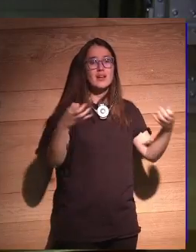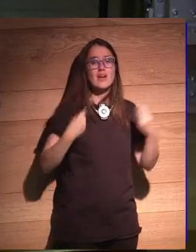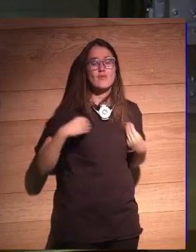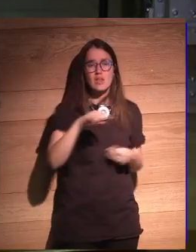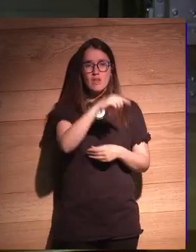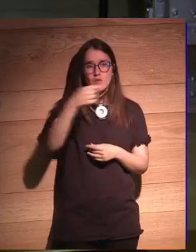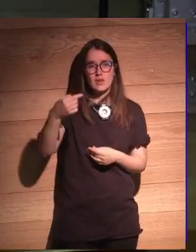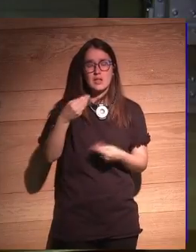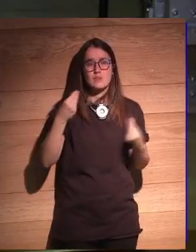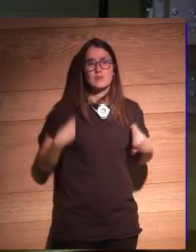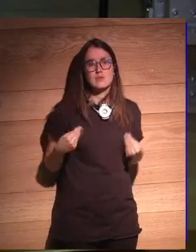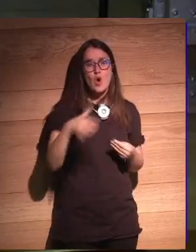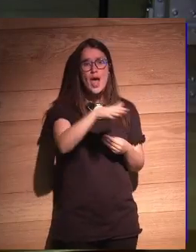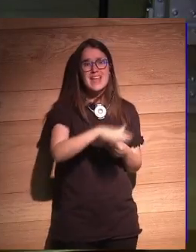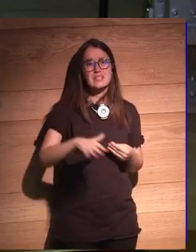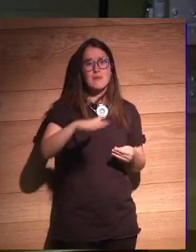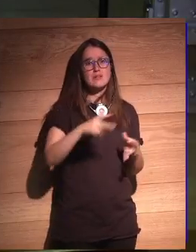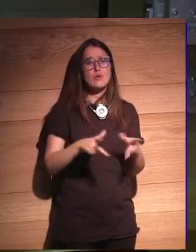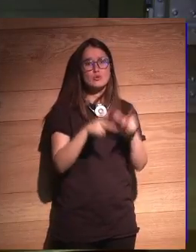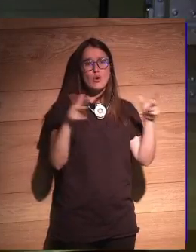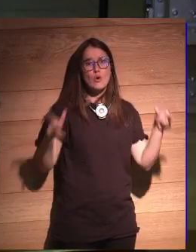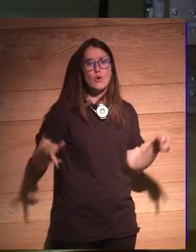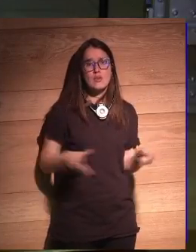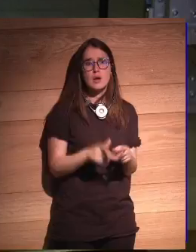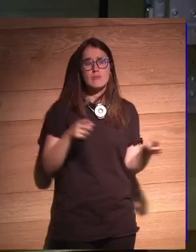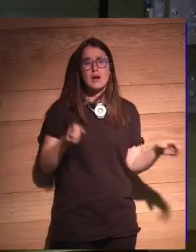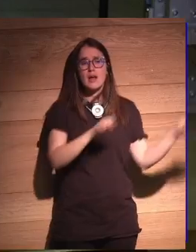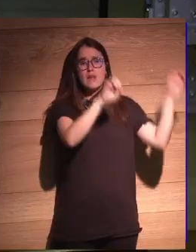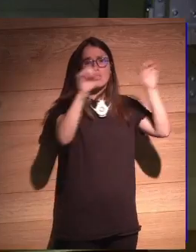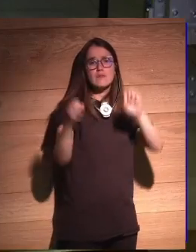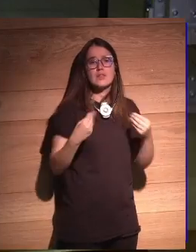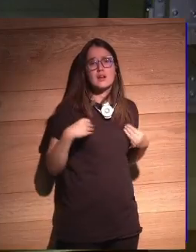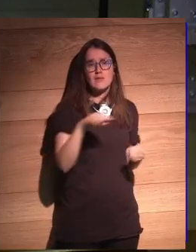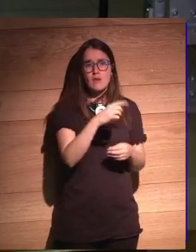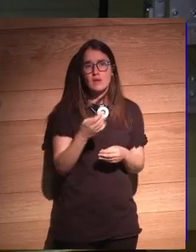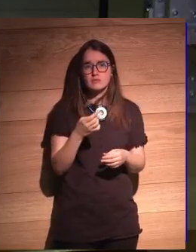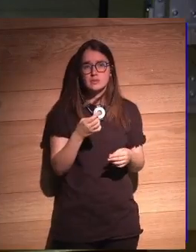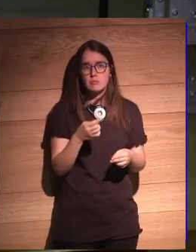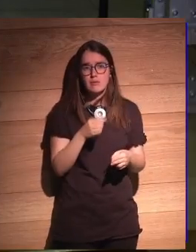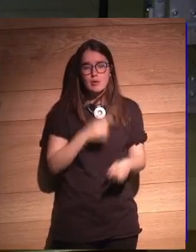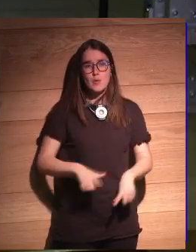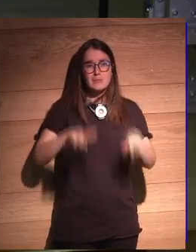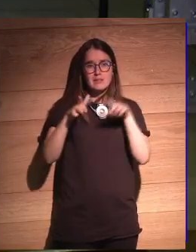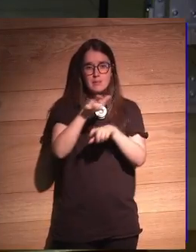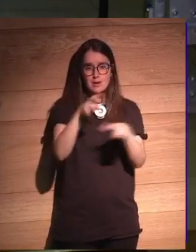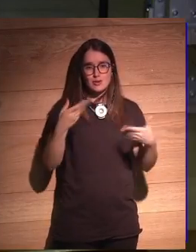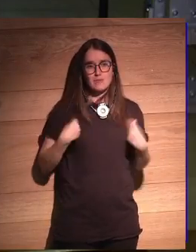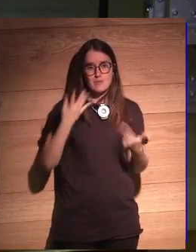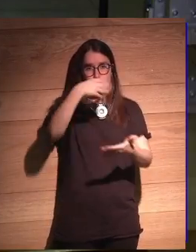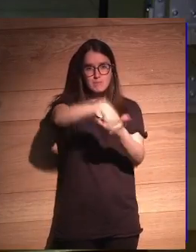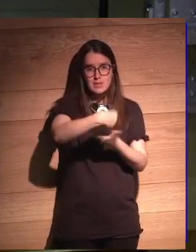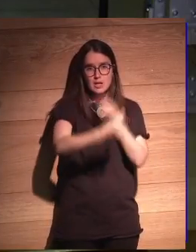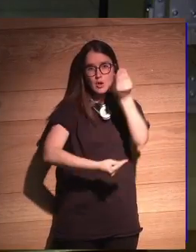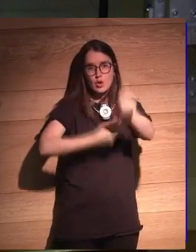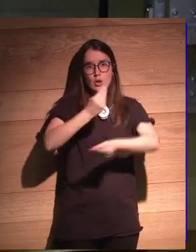space, to defend housing in the name of those who inhabit housing, people who use it for dwelling, as opposed to the